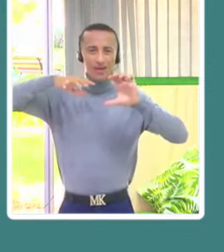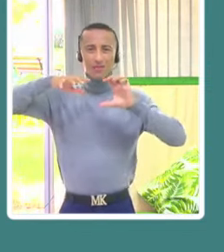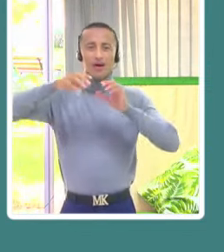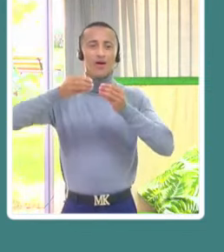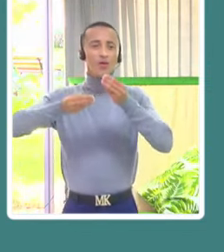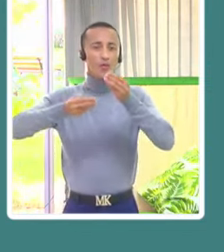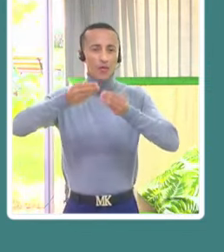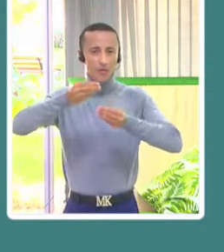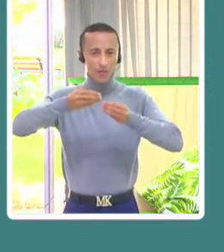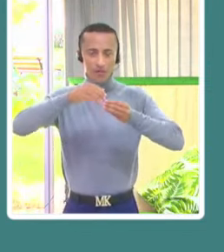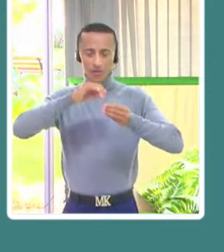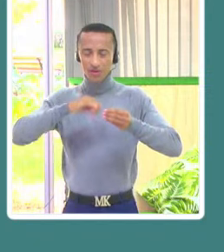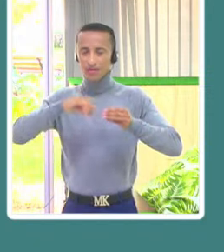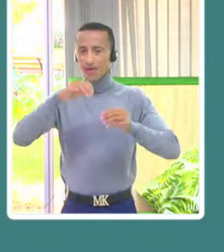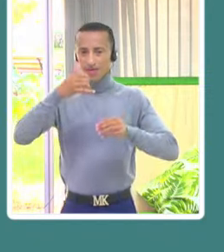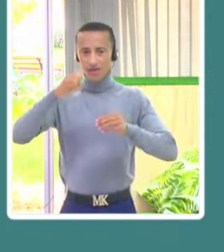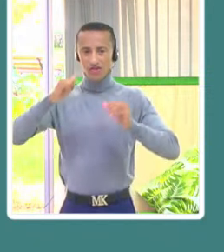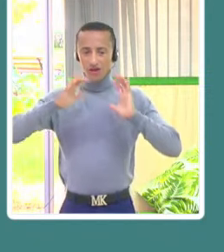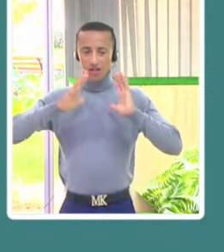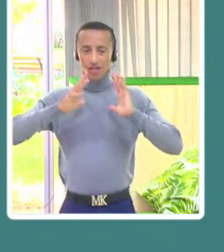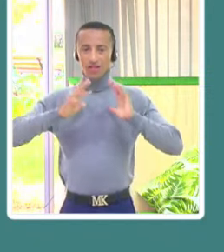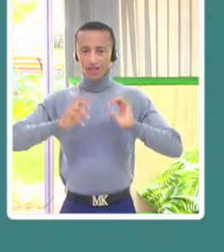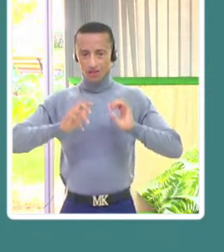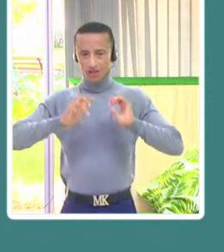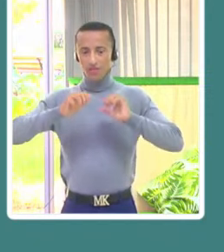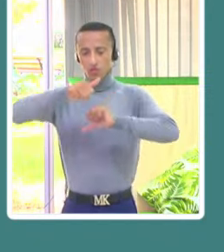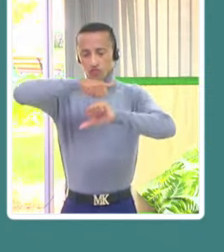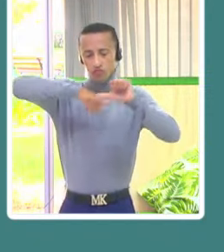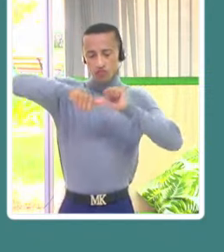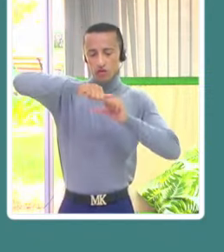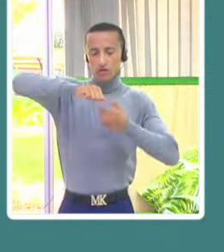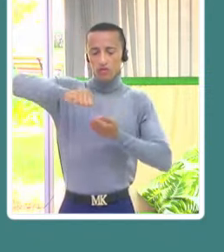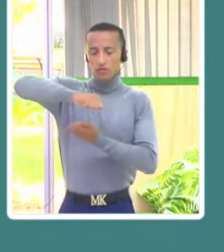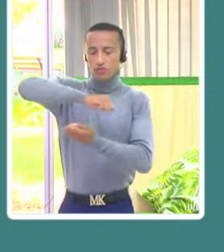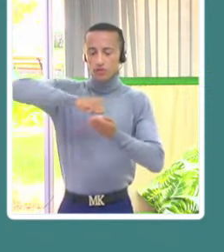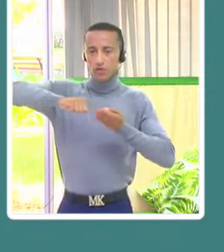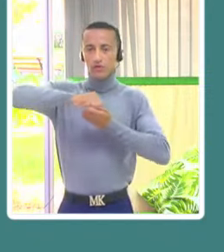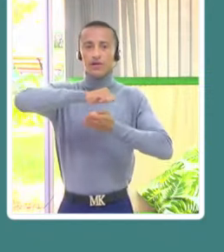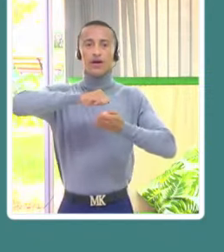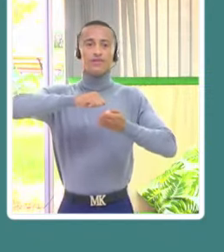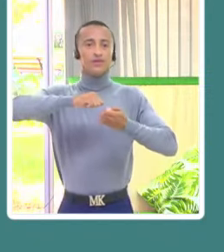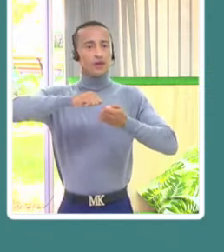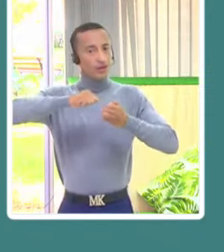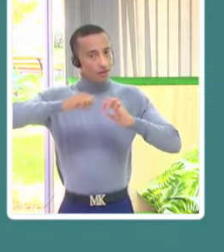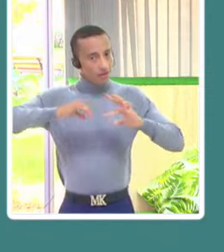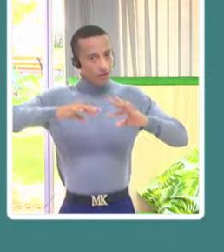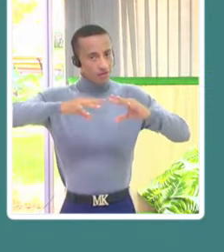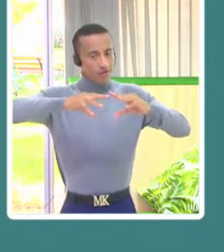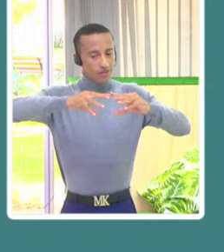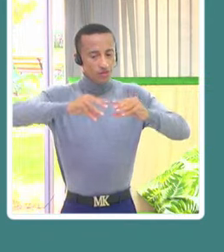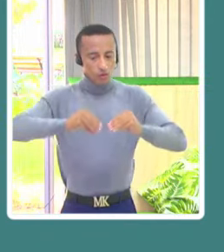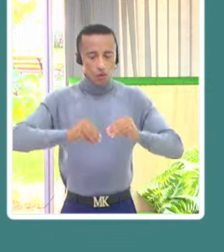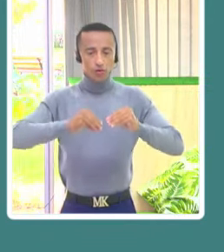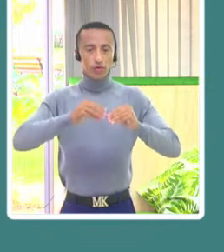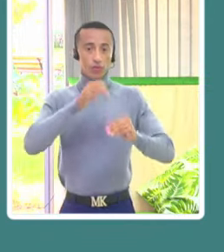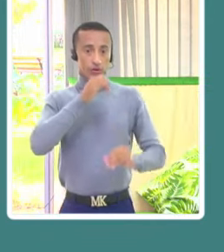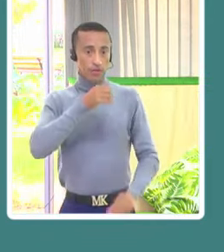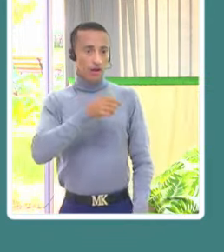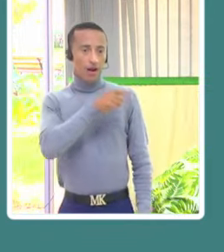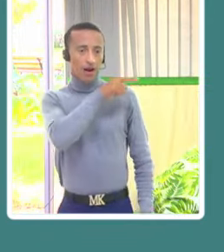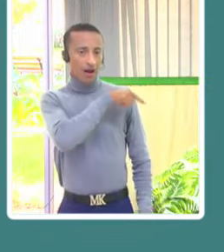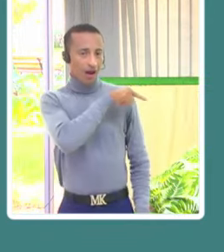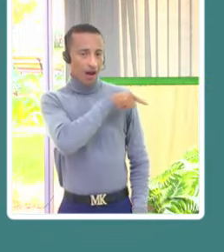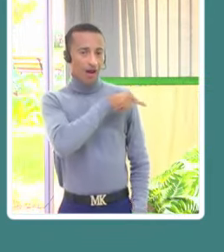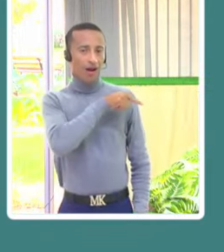we live in the United States, and my neighbors, everyone have their individual chargers outside their home. In India, we can't do